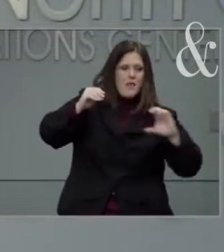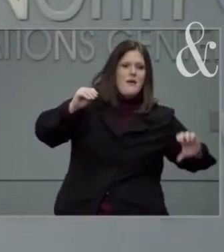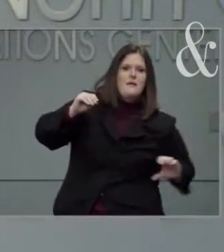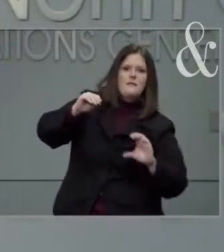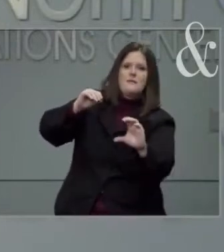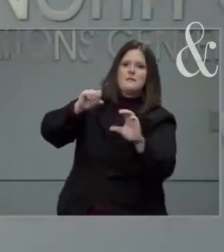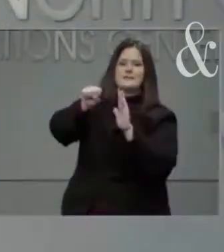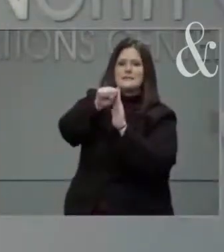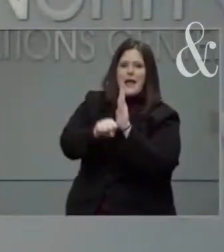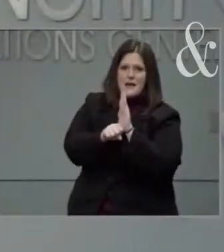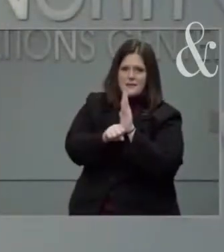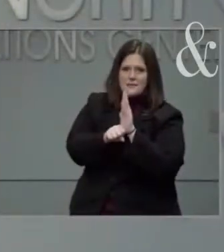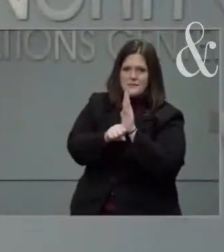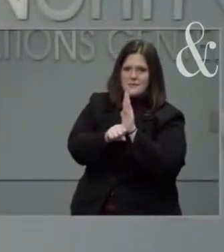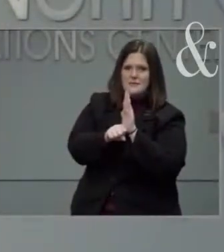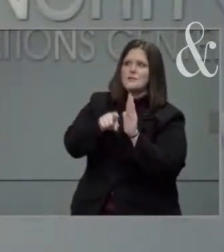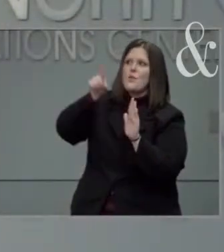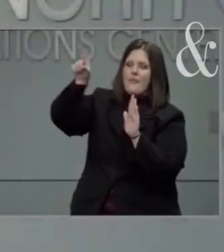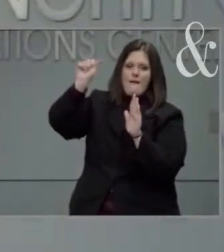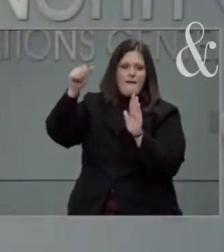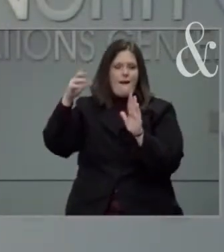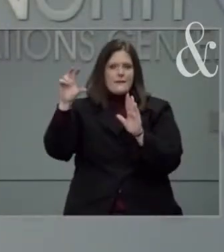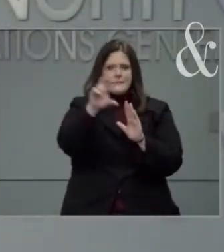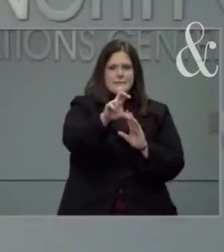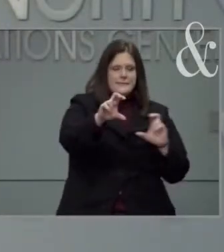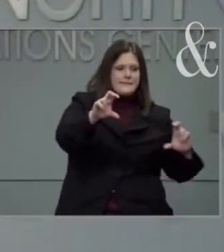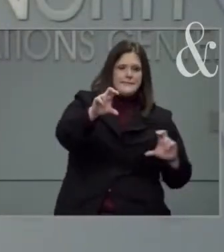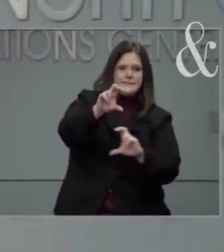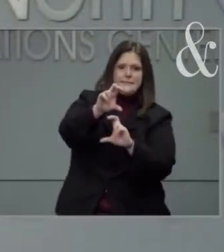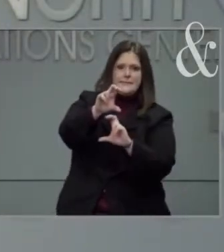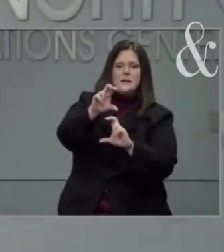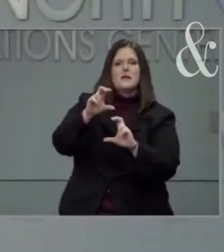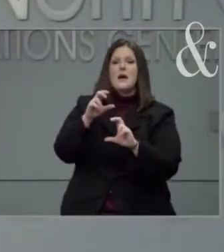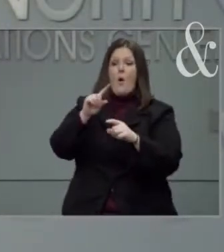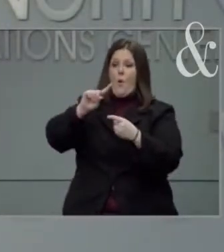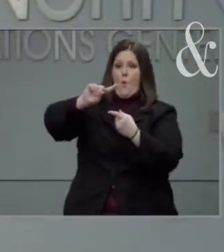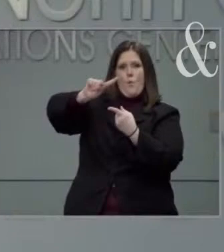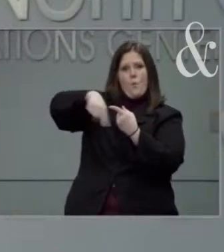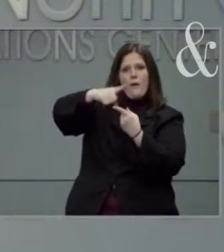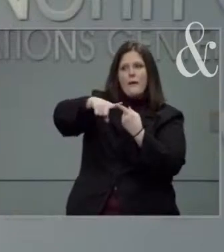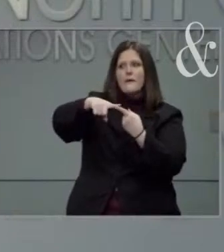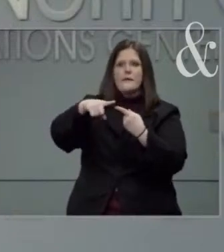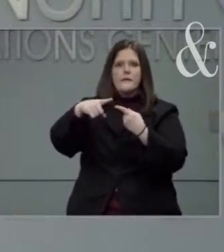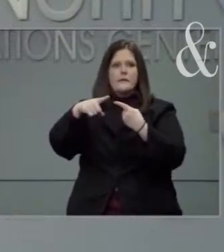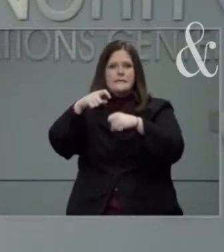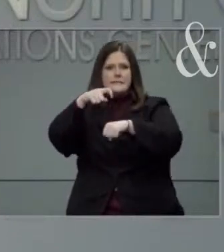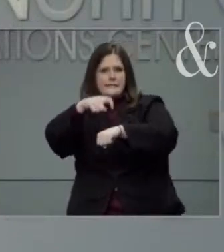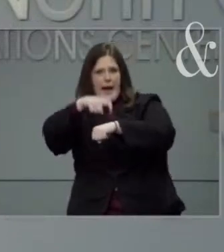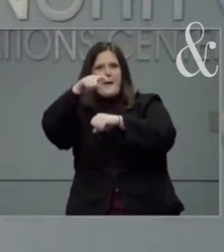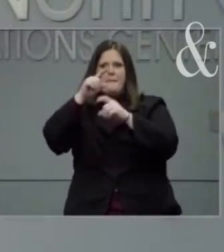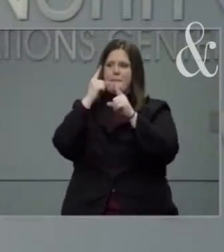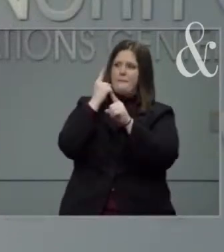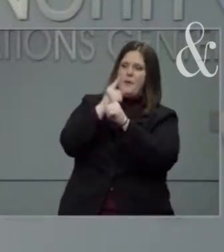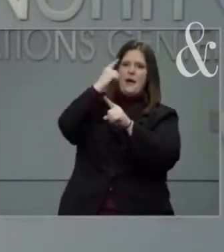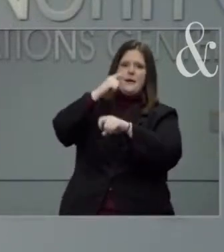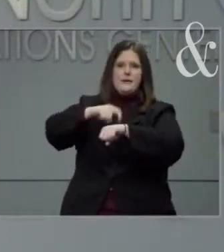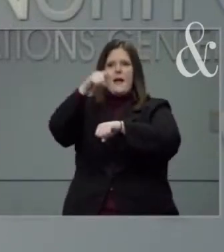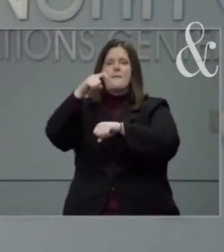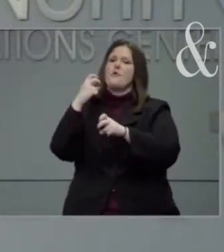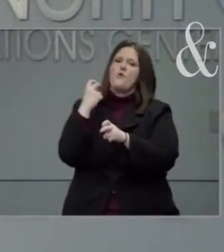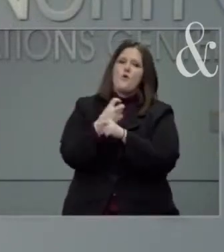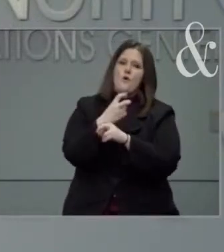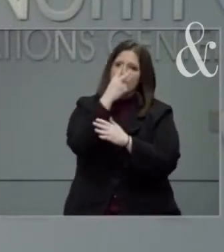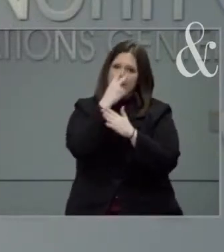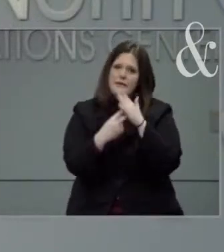might cover in the future. It's a little bit hard to know about timing, Obviously, we would anticipate